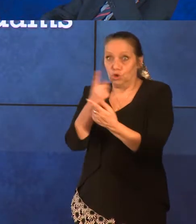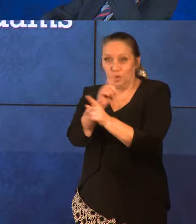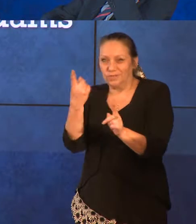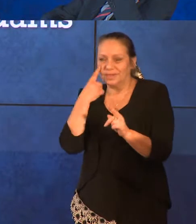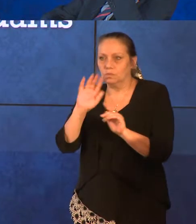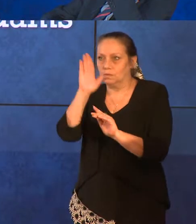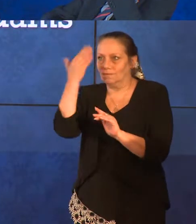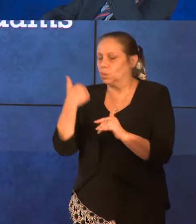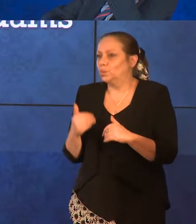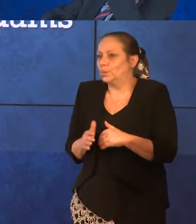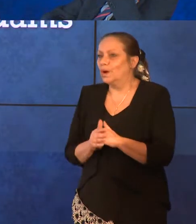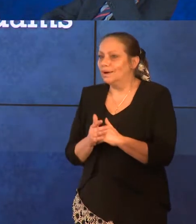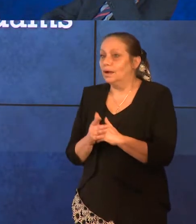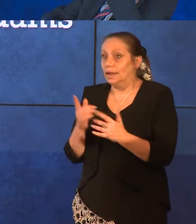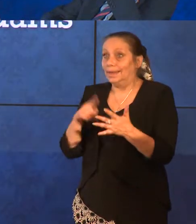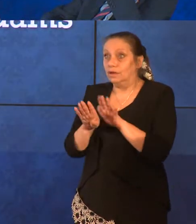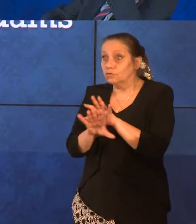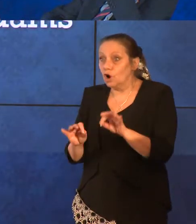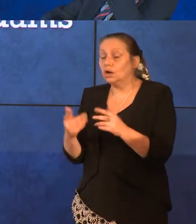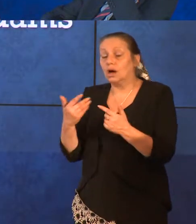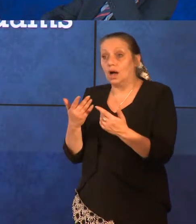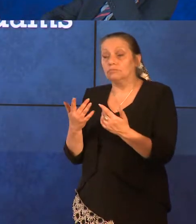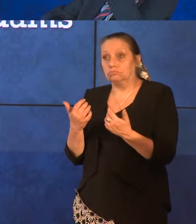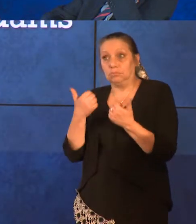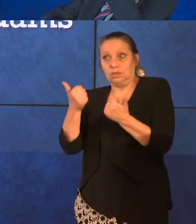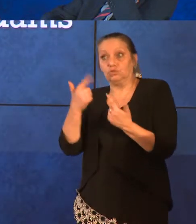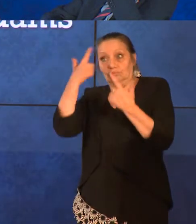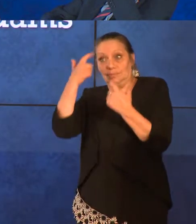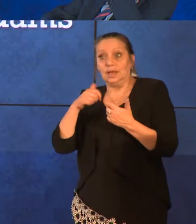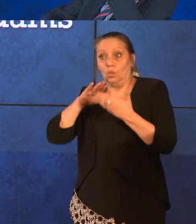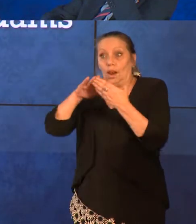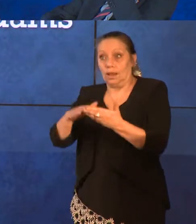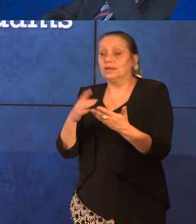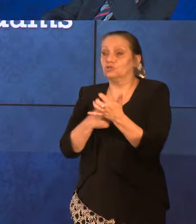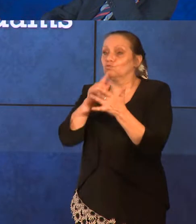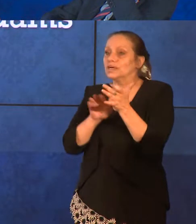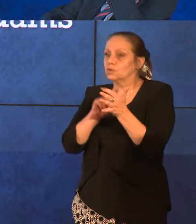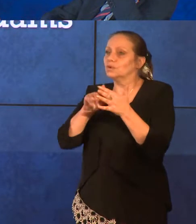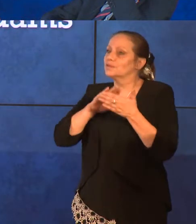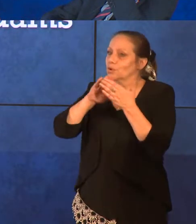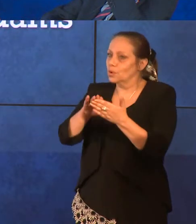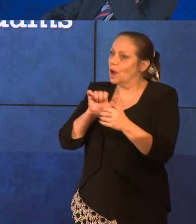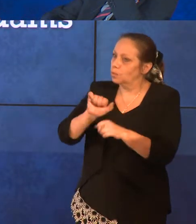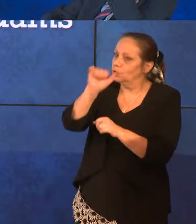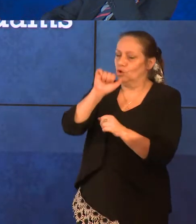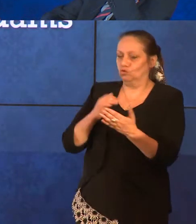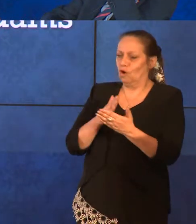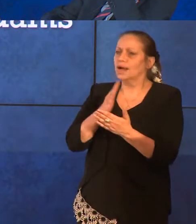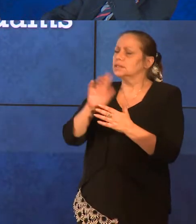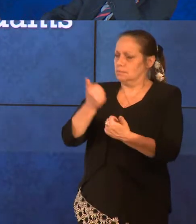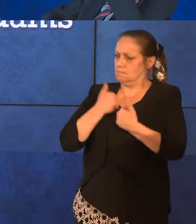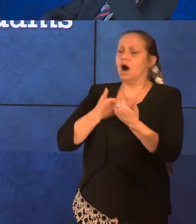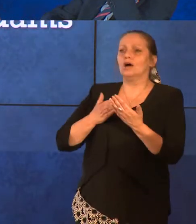it, but if you haven't, I commend it to you. It's a pretty amazing resource to help people identify what their own rights are and speak